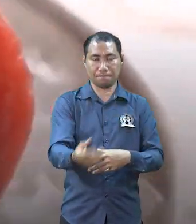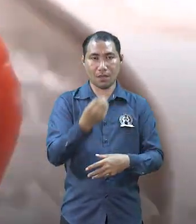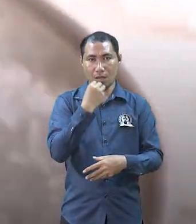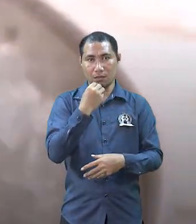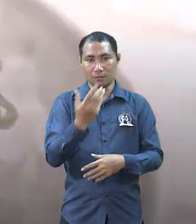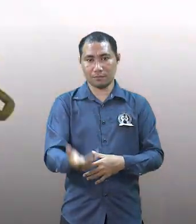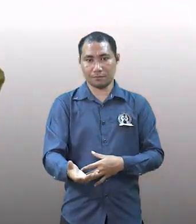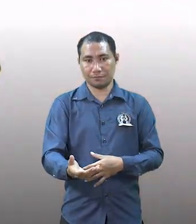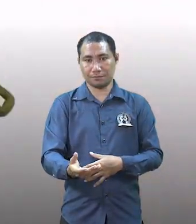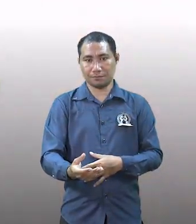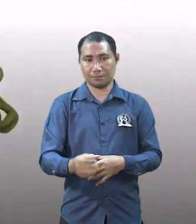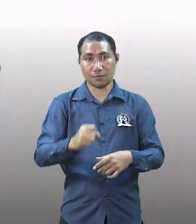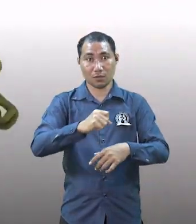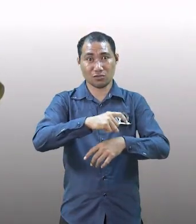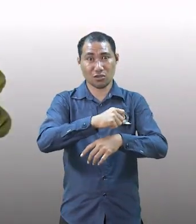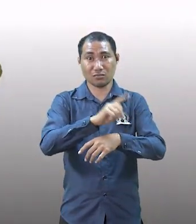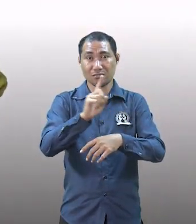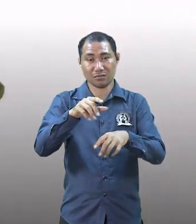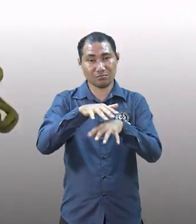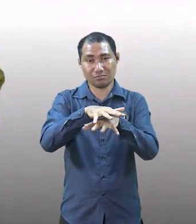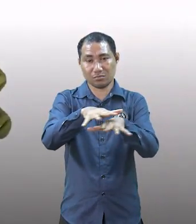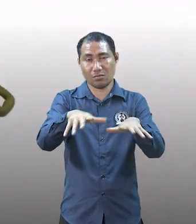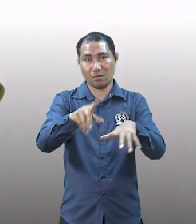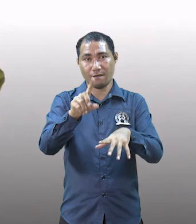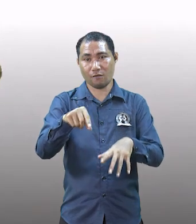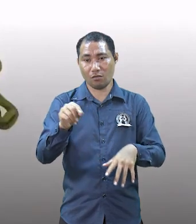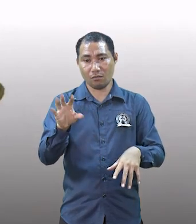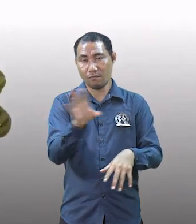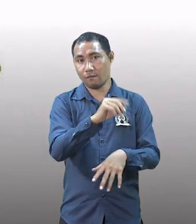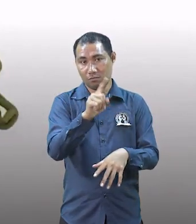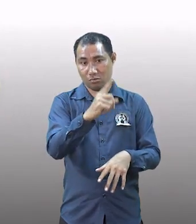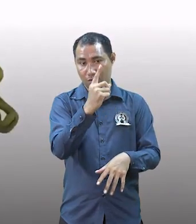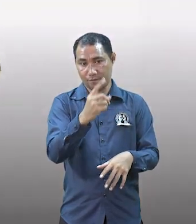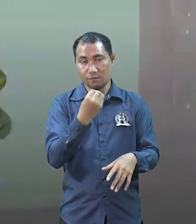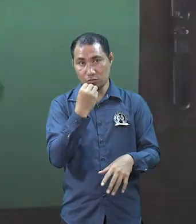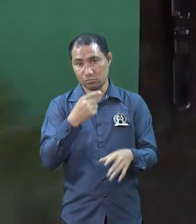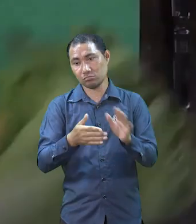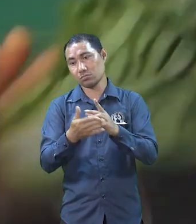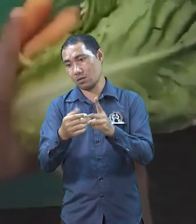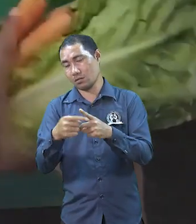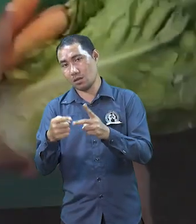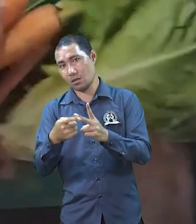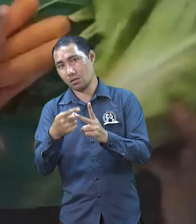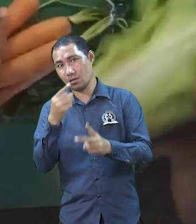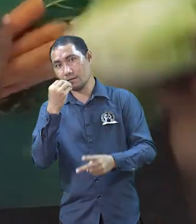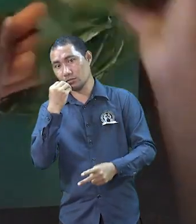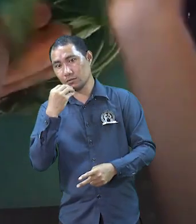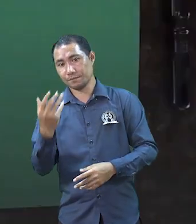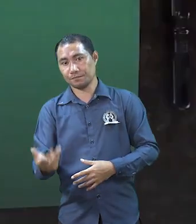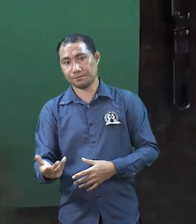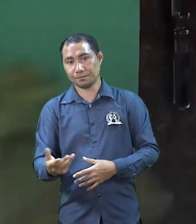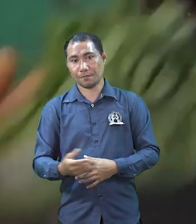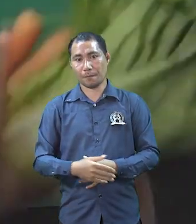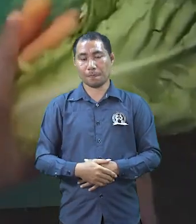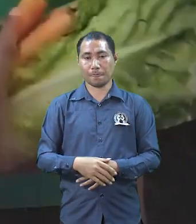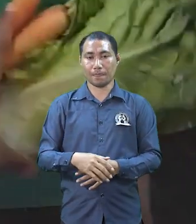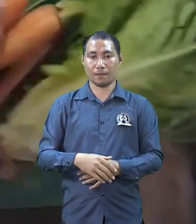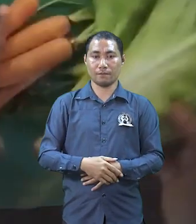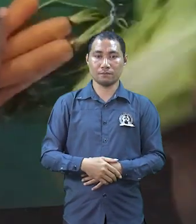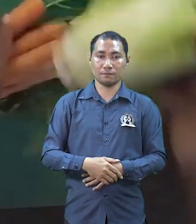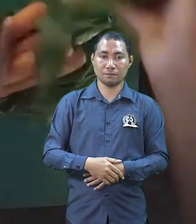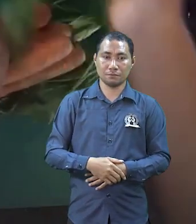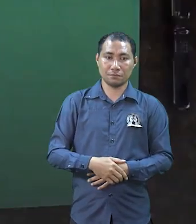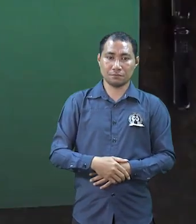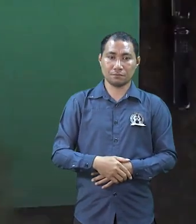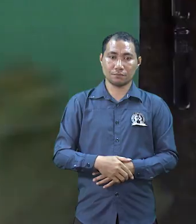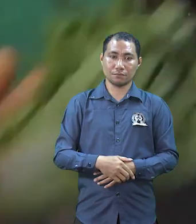themselves. Germs can spread from one food to another. Keep raw meat, poultry, seafood, and